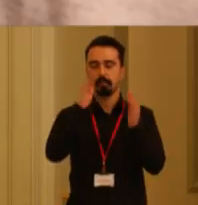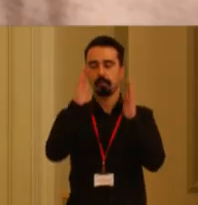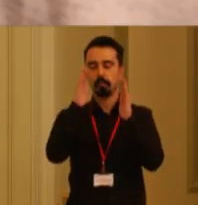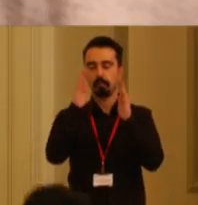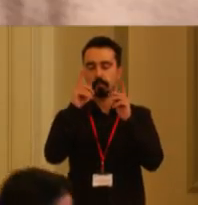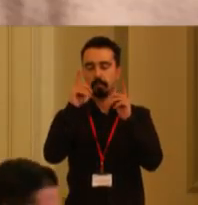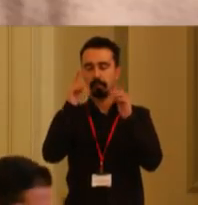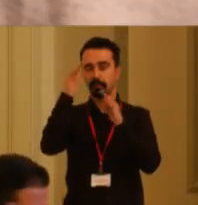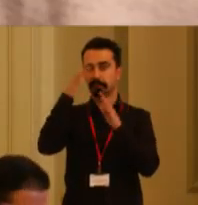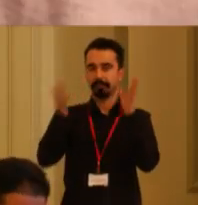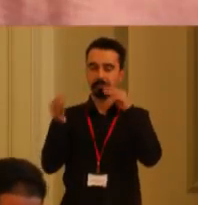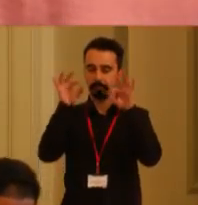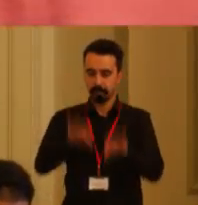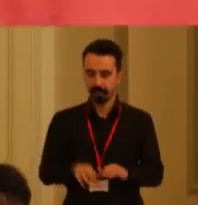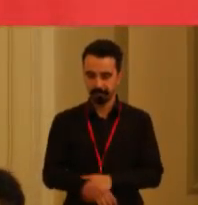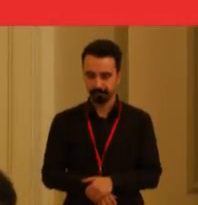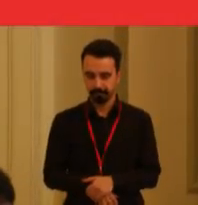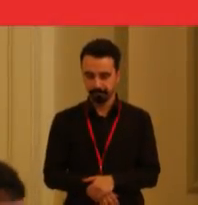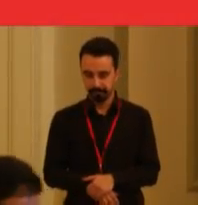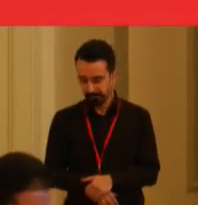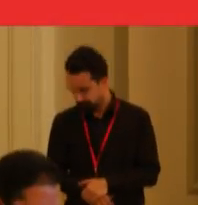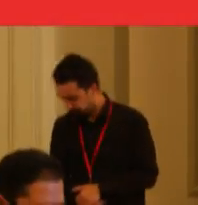5:30 to proceed with the next session. Thank you.